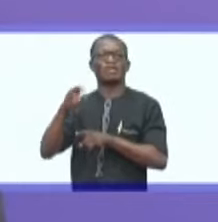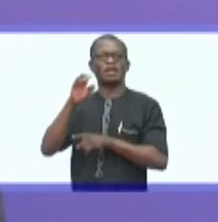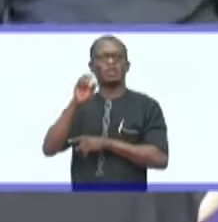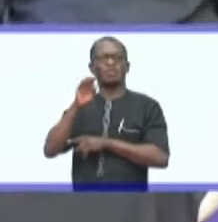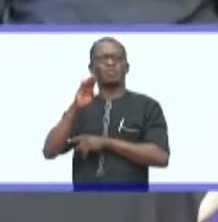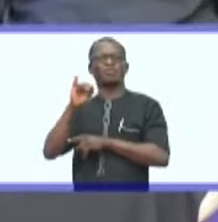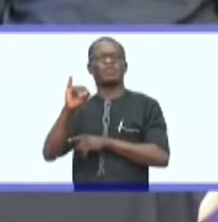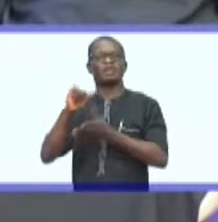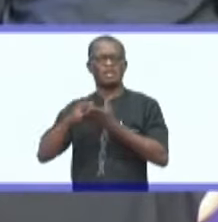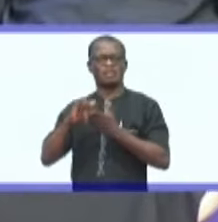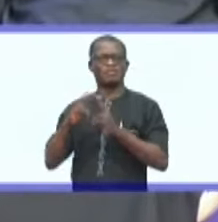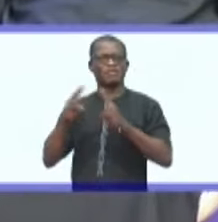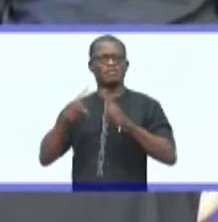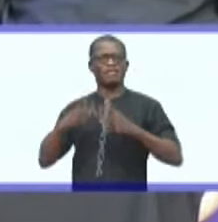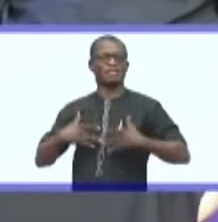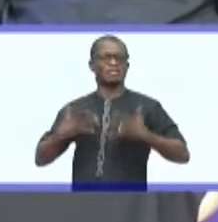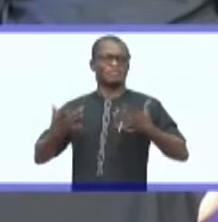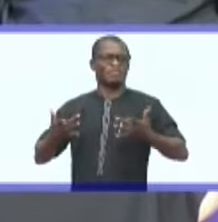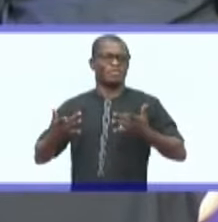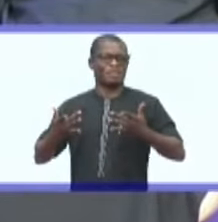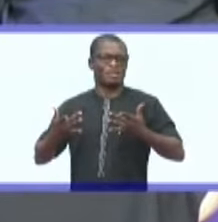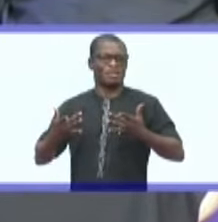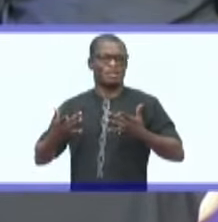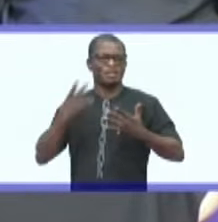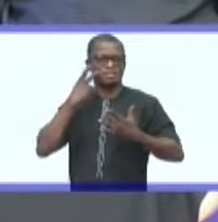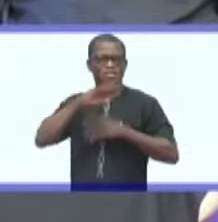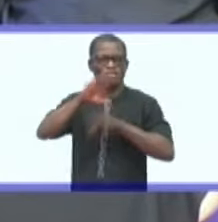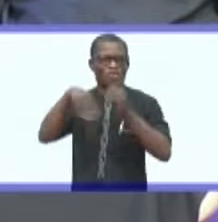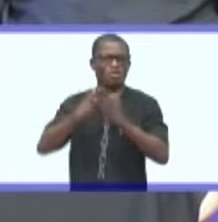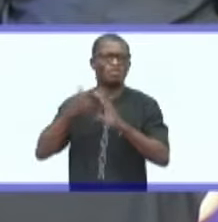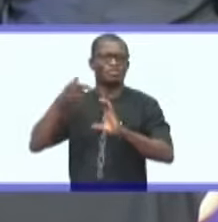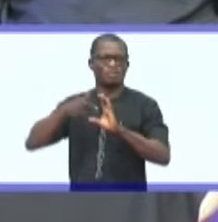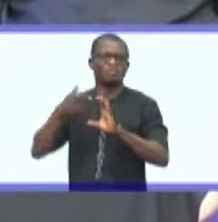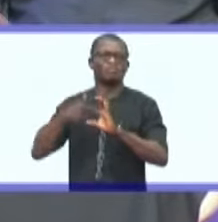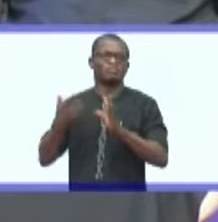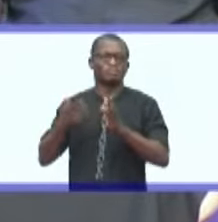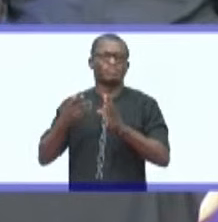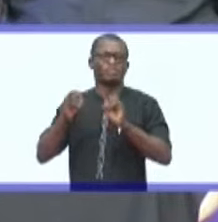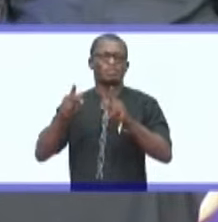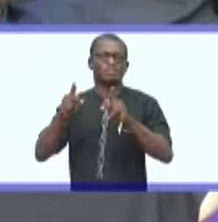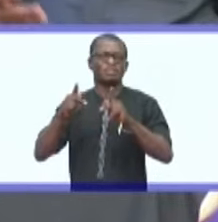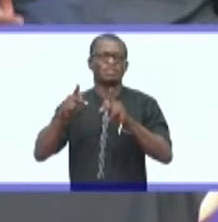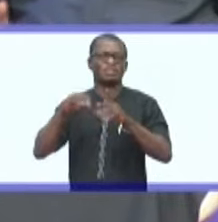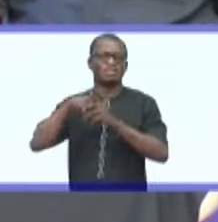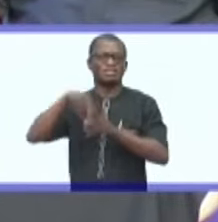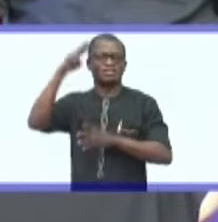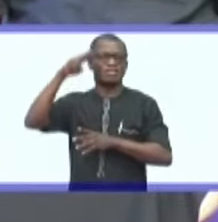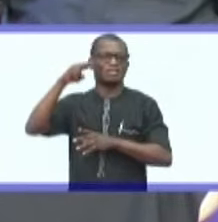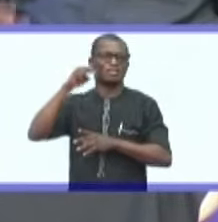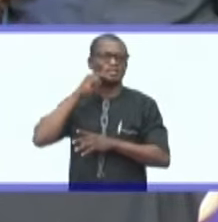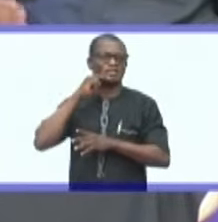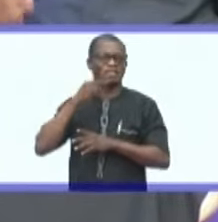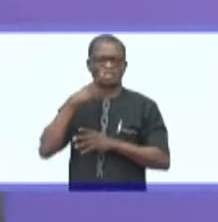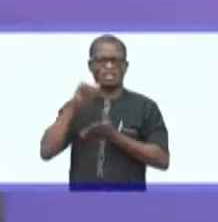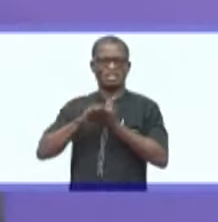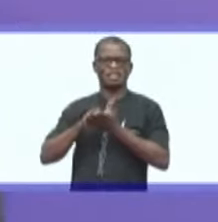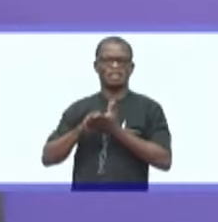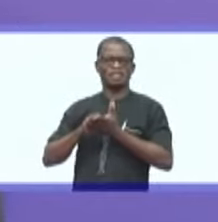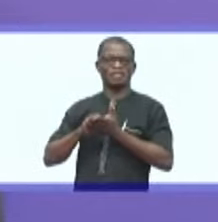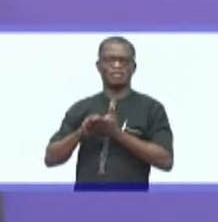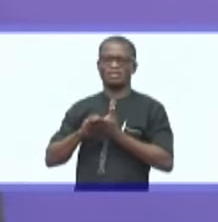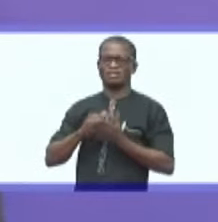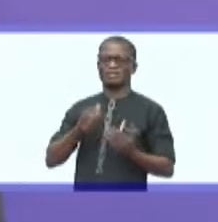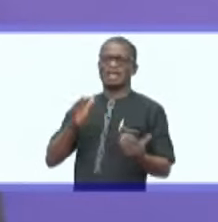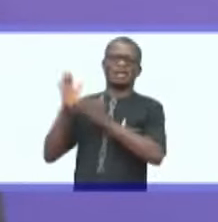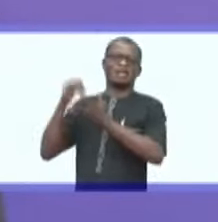excited at the oil opportunity in northern Nigeria, and all they could do was to say that he was against it. This cannot